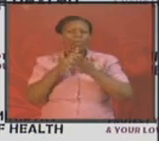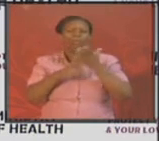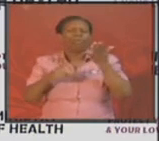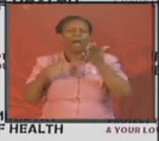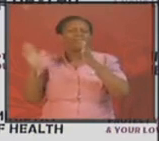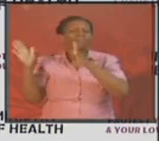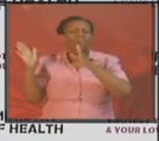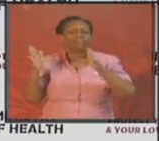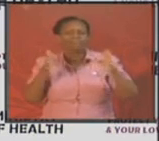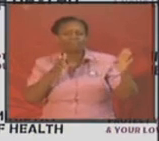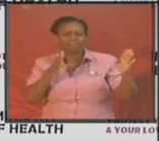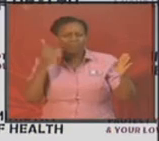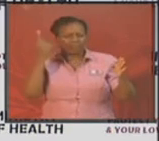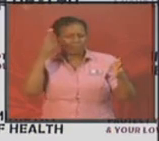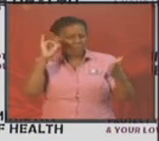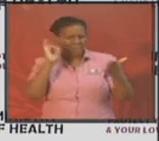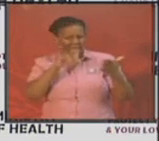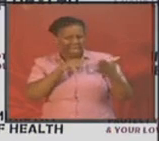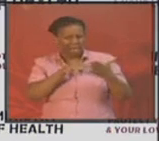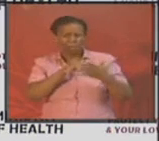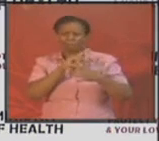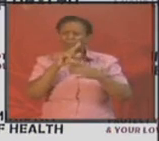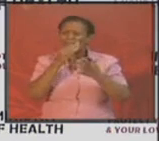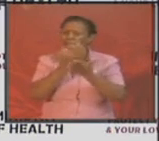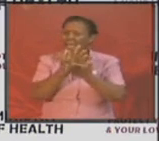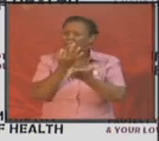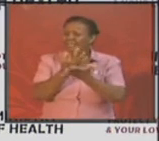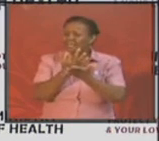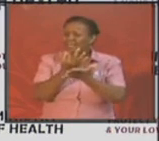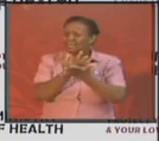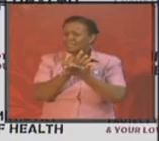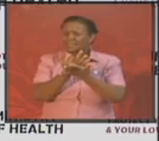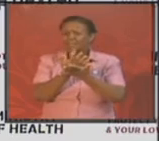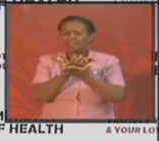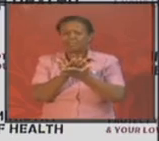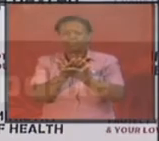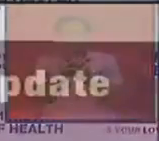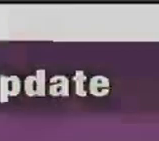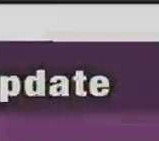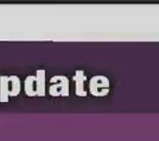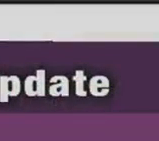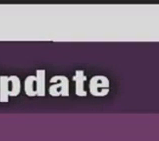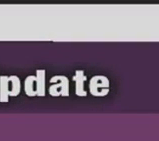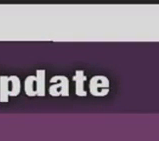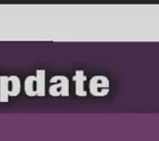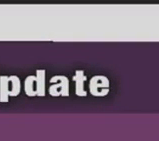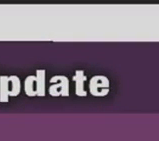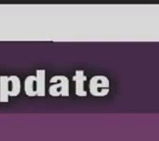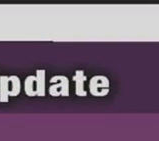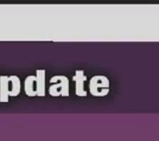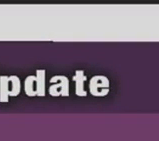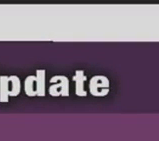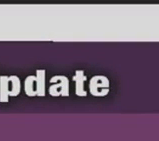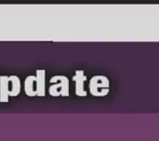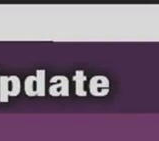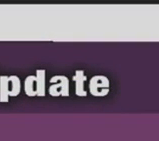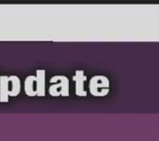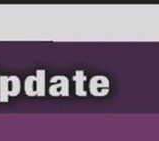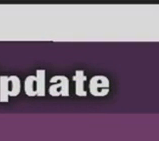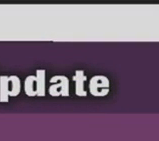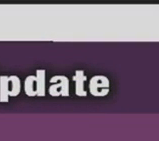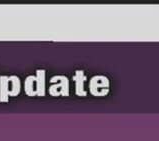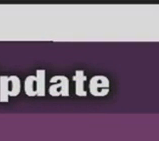the funds, with the requisite funds, can approach the ministry to acquire vaccines and then they could probably have a percentage